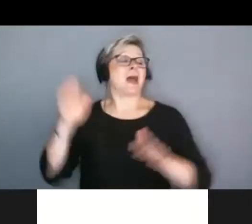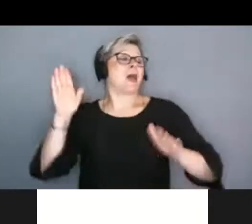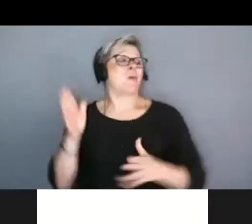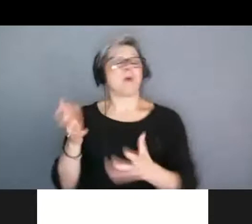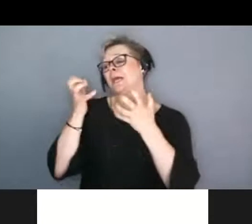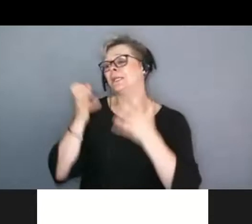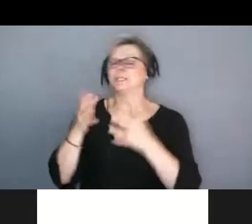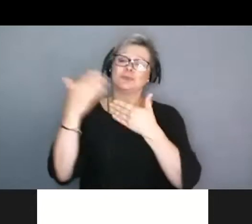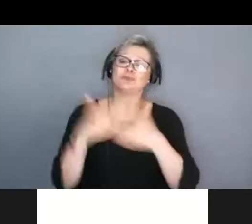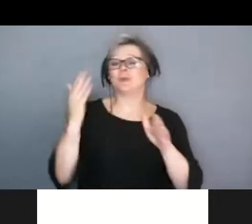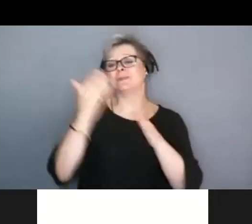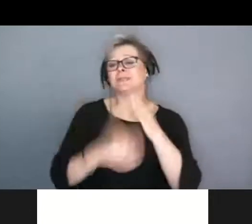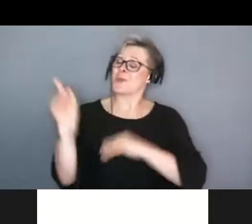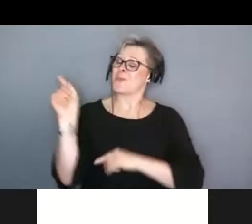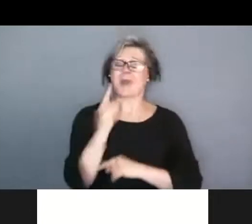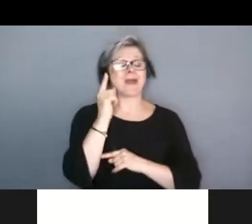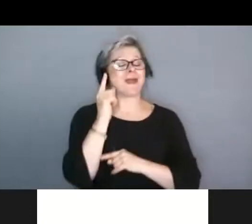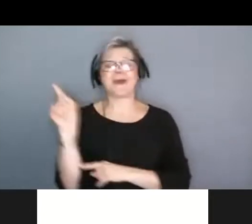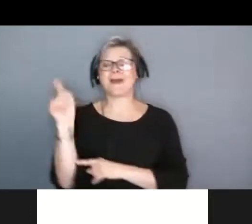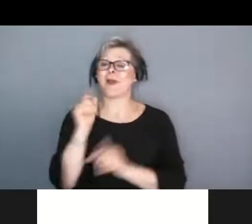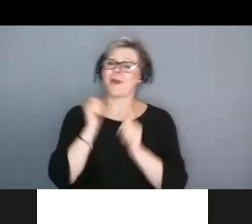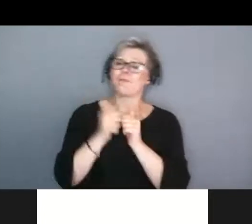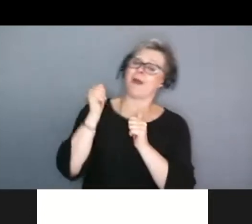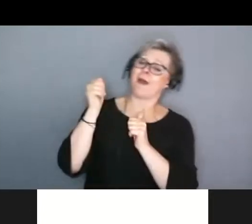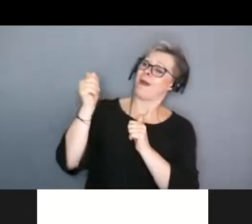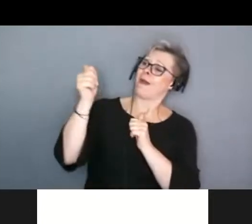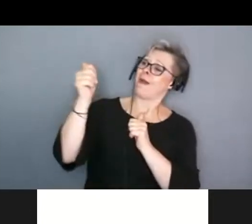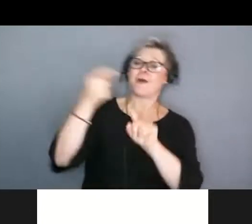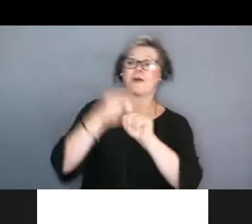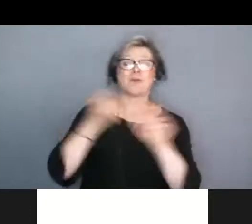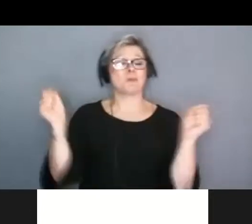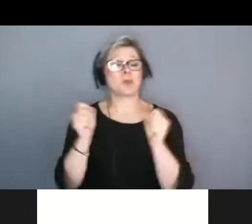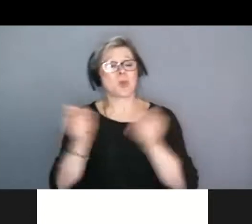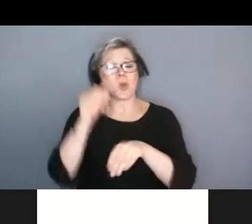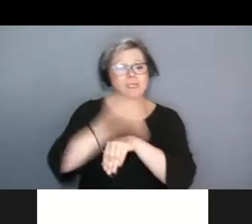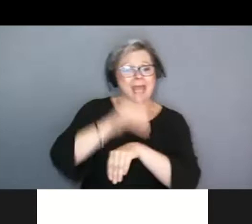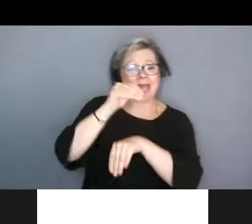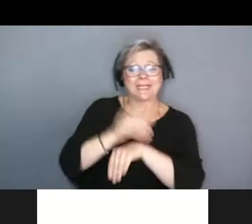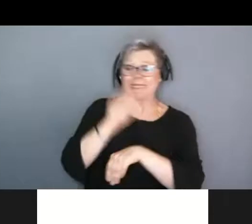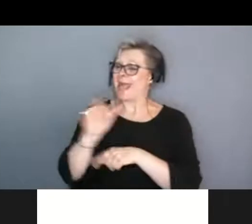room somewhere far away from the cold night air.